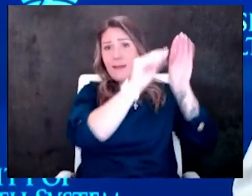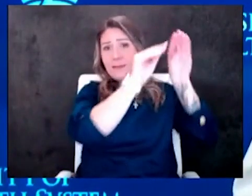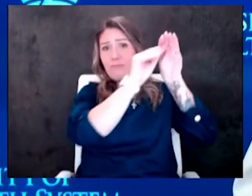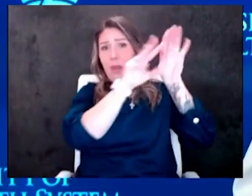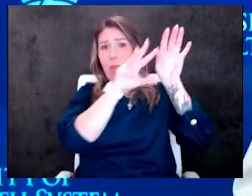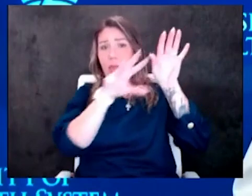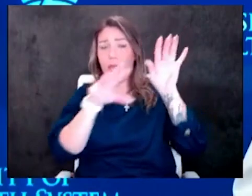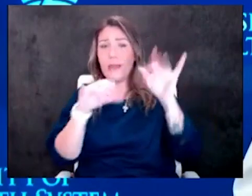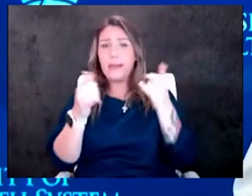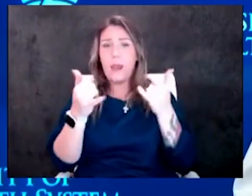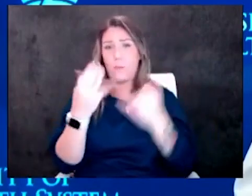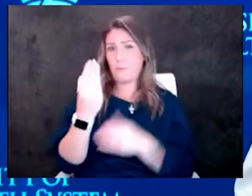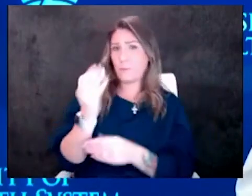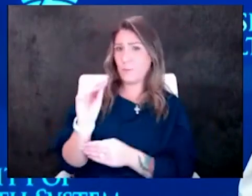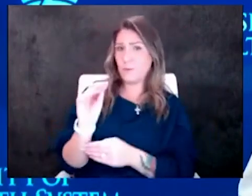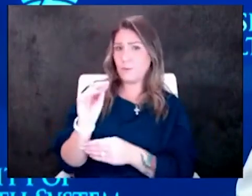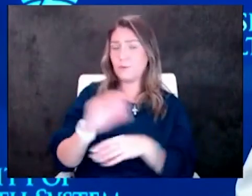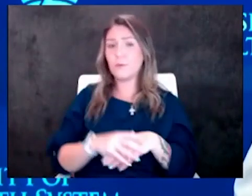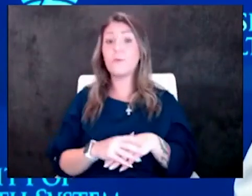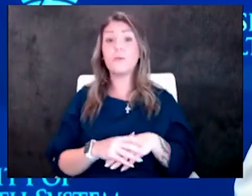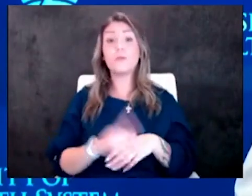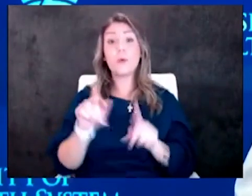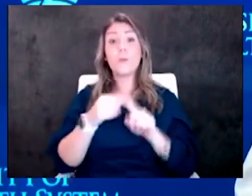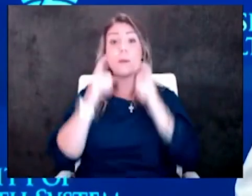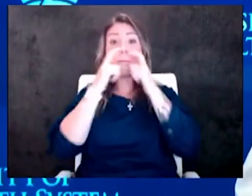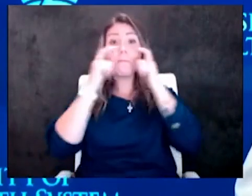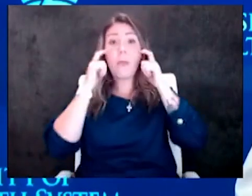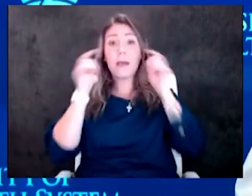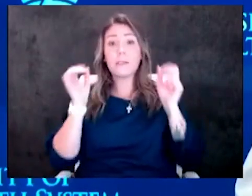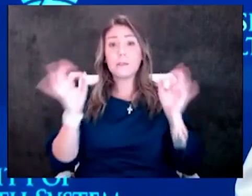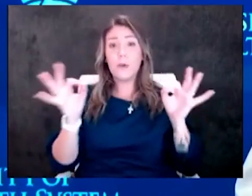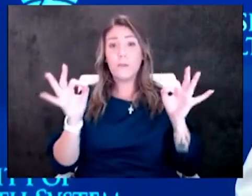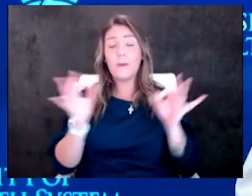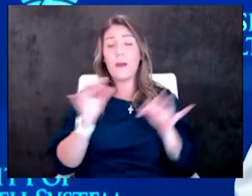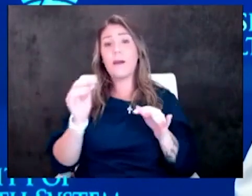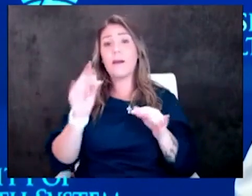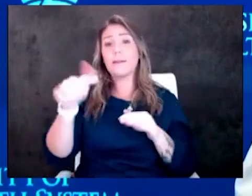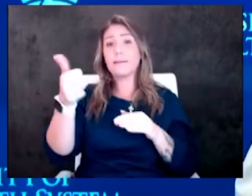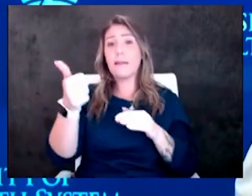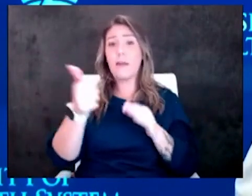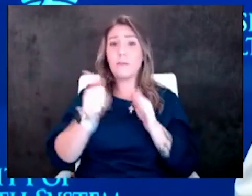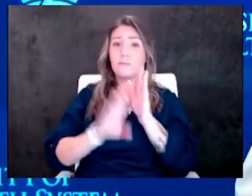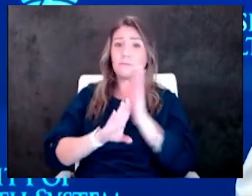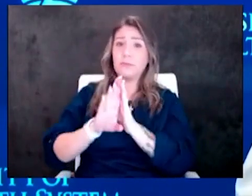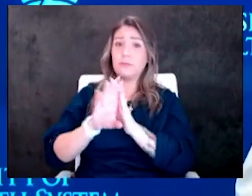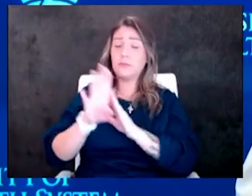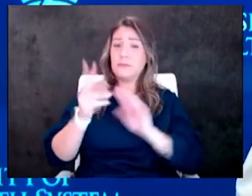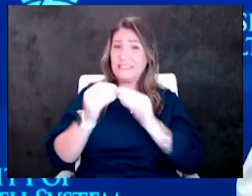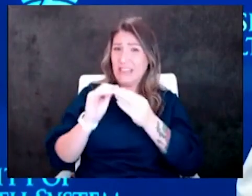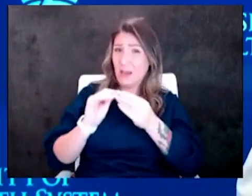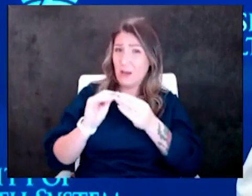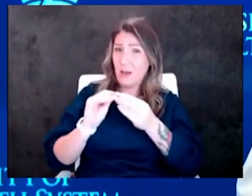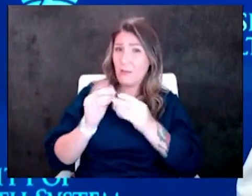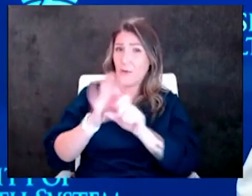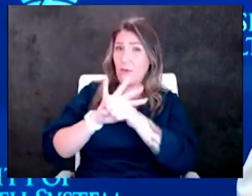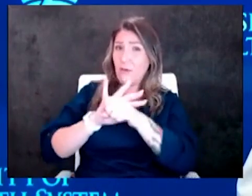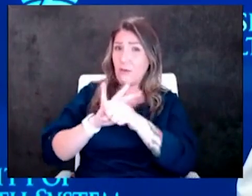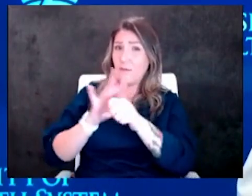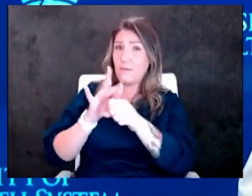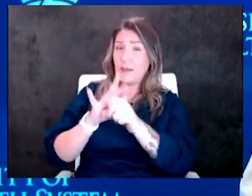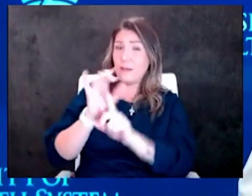that indeed, as masking comes off and another surge comes our way, that the unvaccinated, and it's still about half